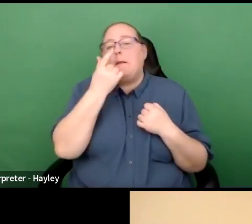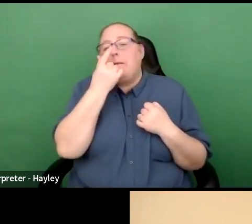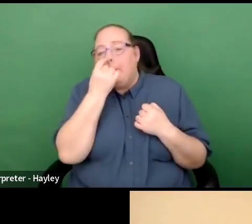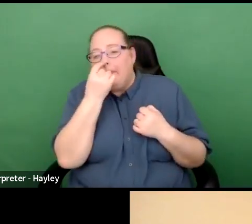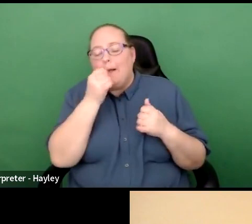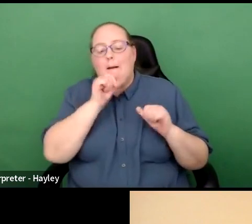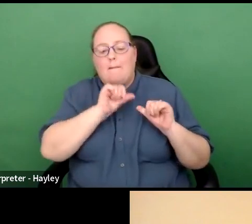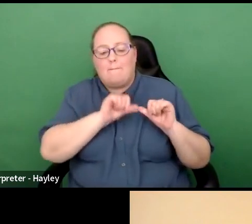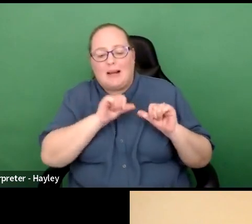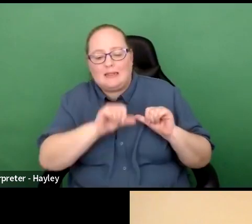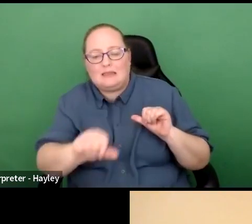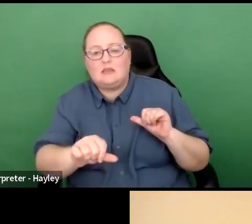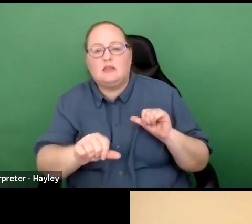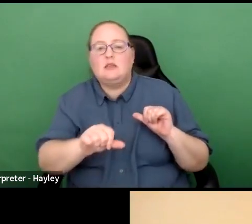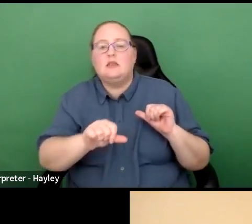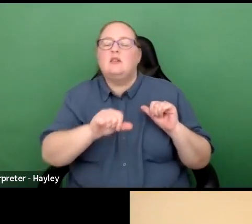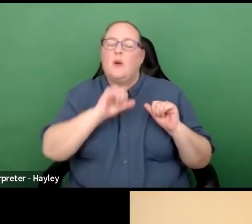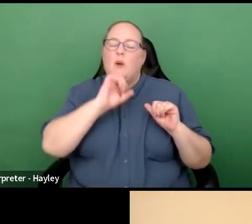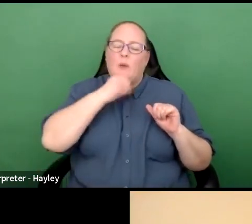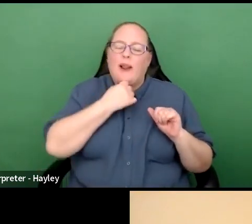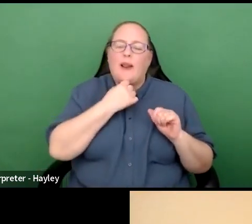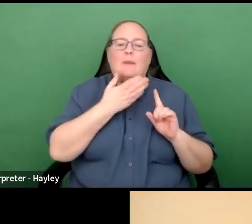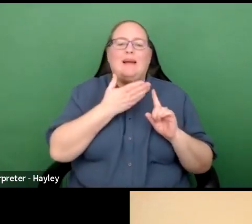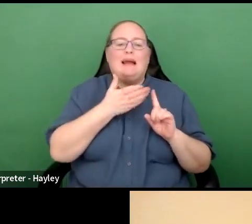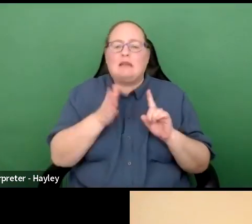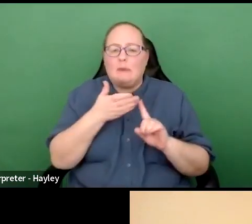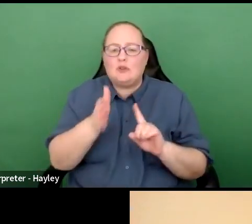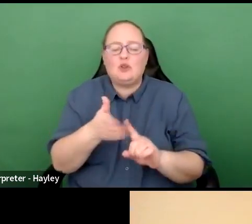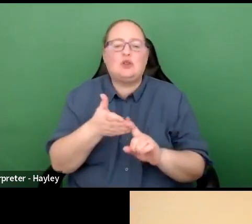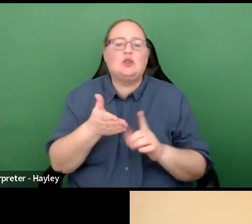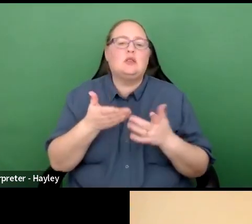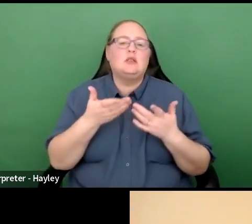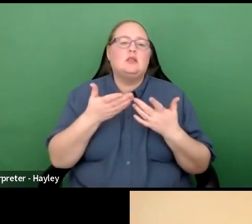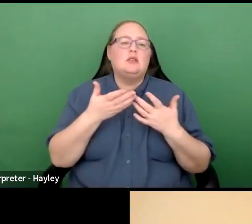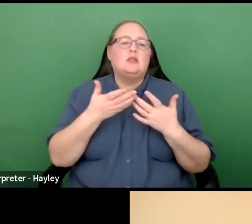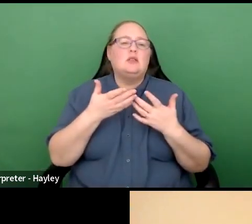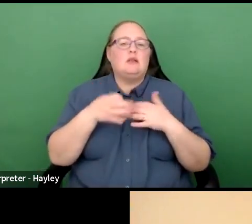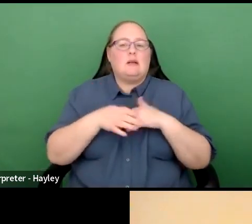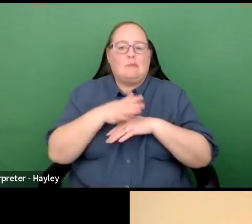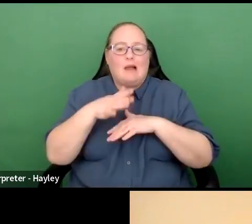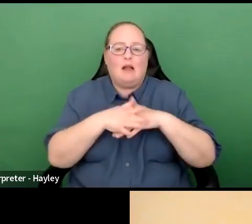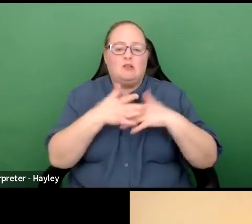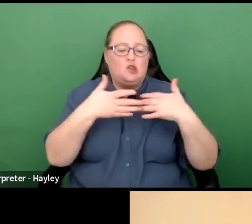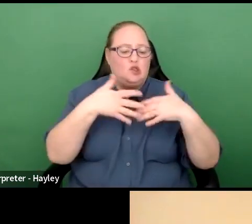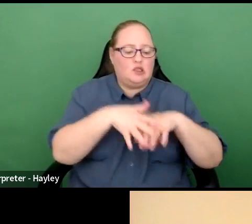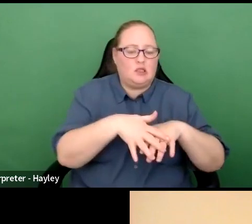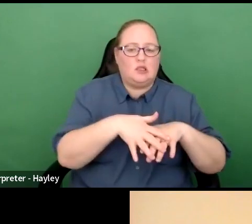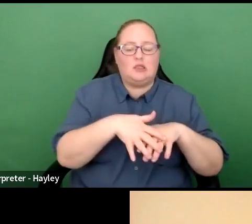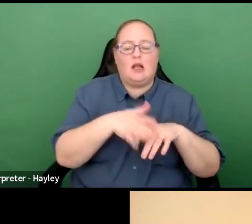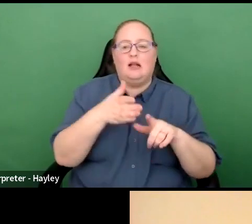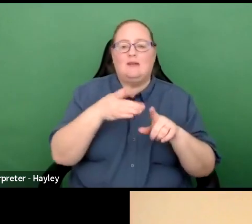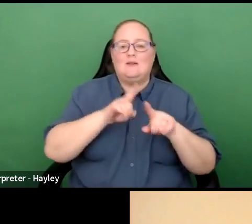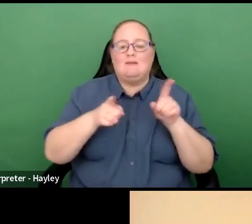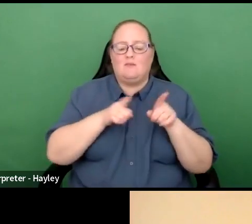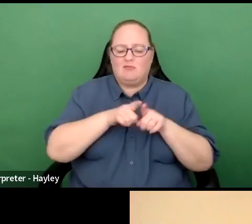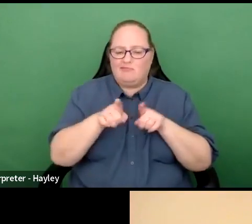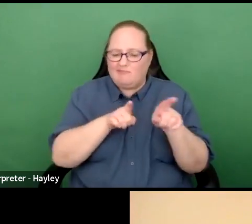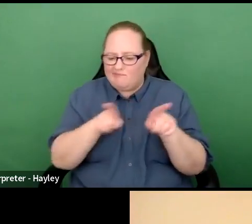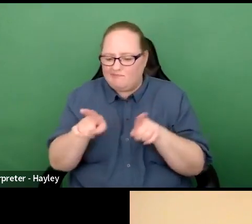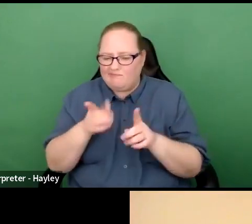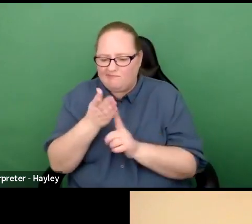were a myriad of exceptions. There were intermarriages. There were different routes and trajectories. But generally,